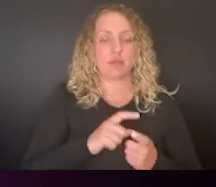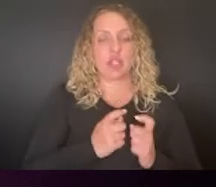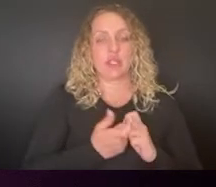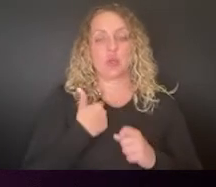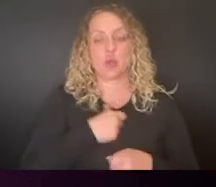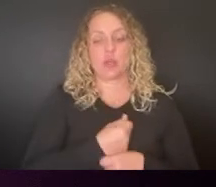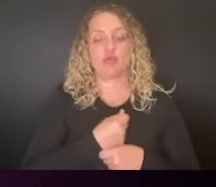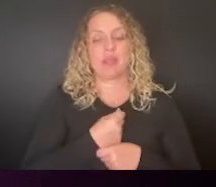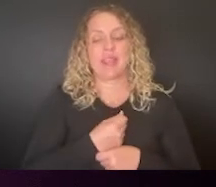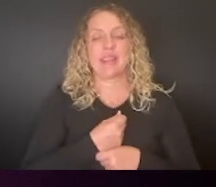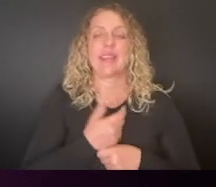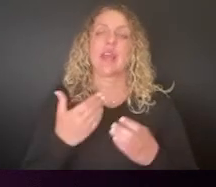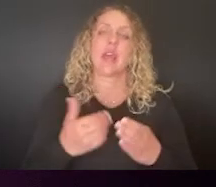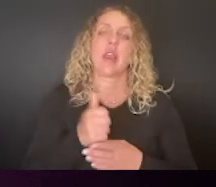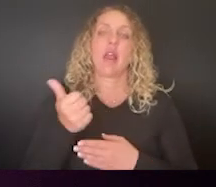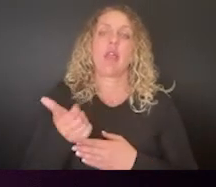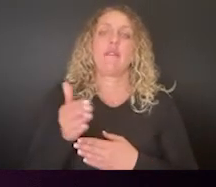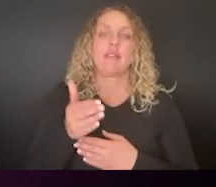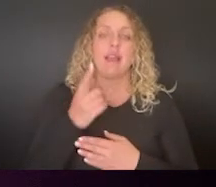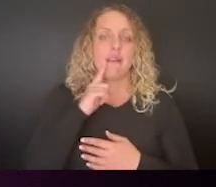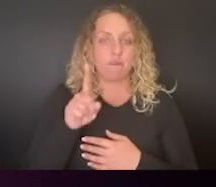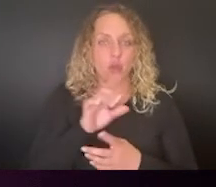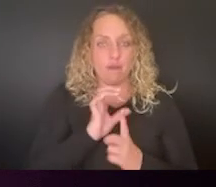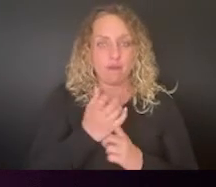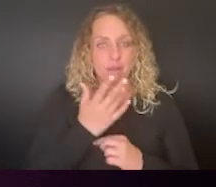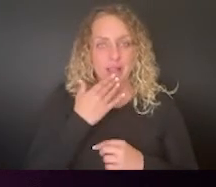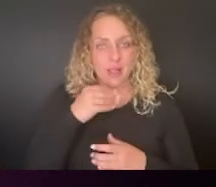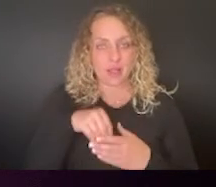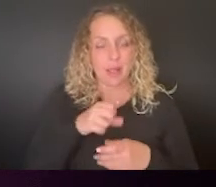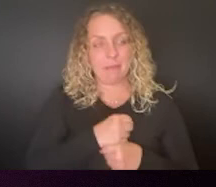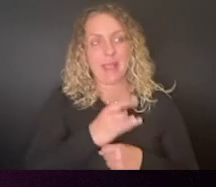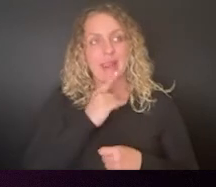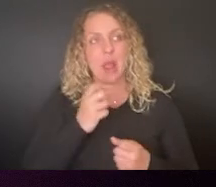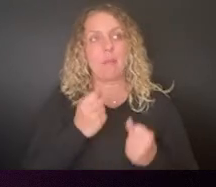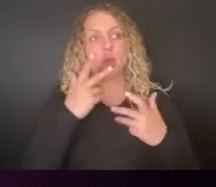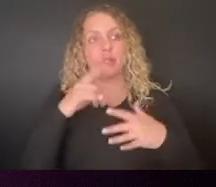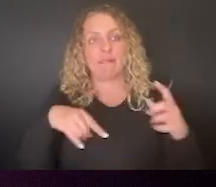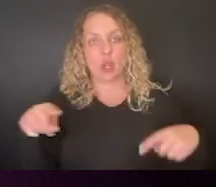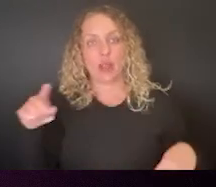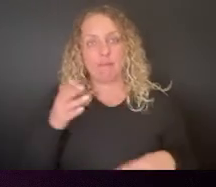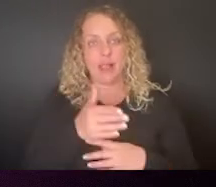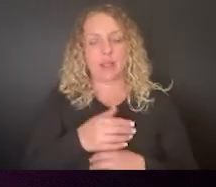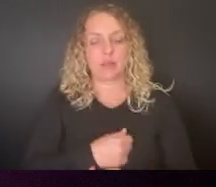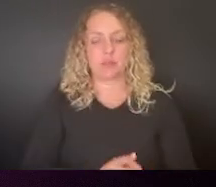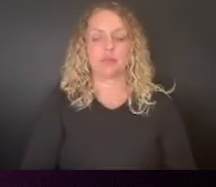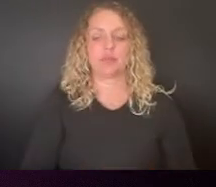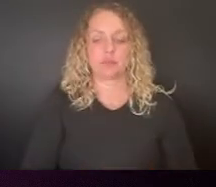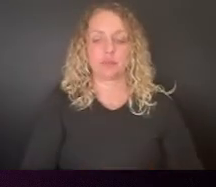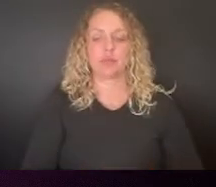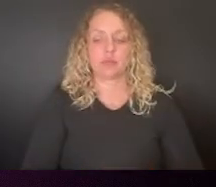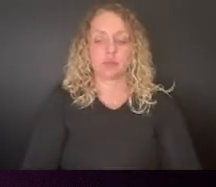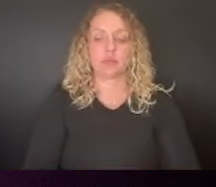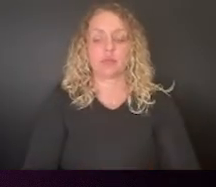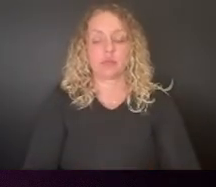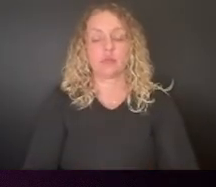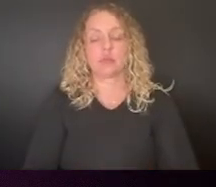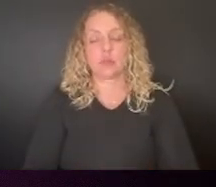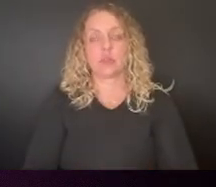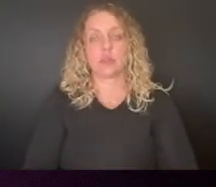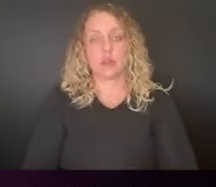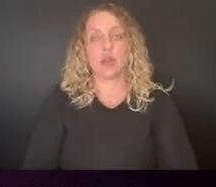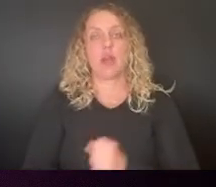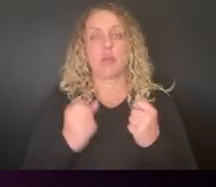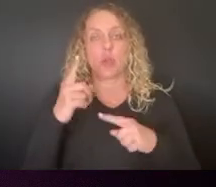But we also wanted to test new default environment colors in here to see if we could make some changes. So we created another flag